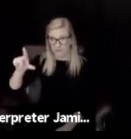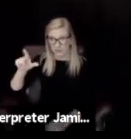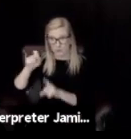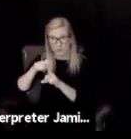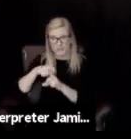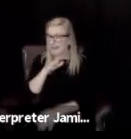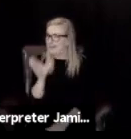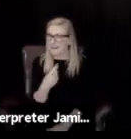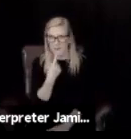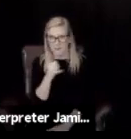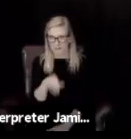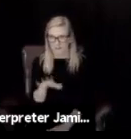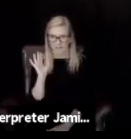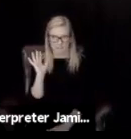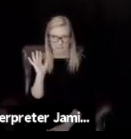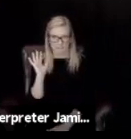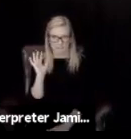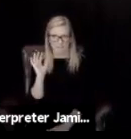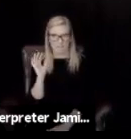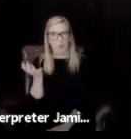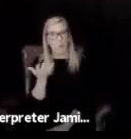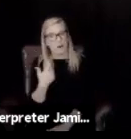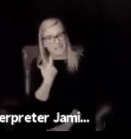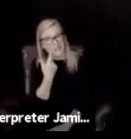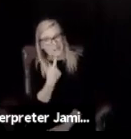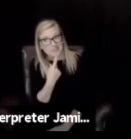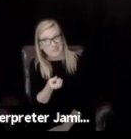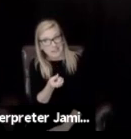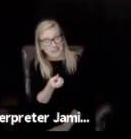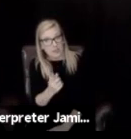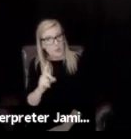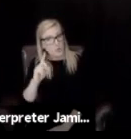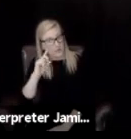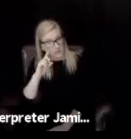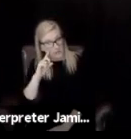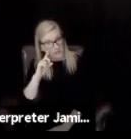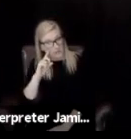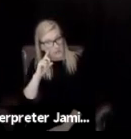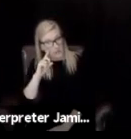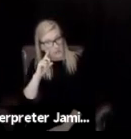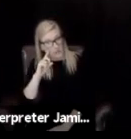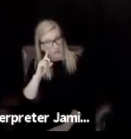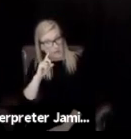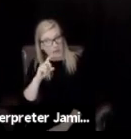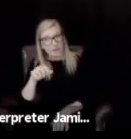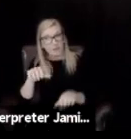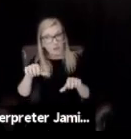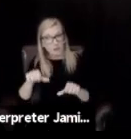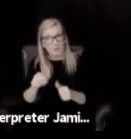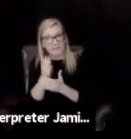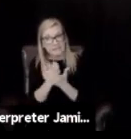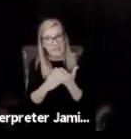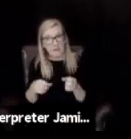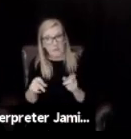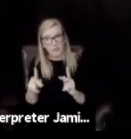that. What I did say is there room for empowerment? And what does